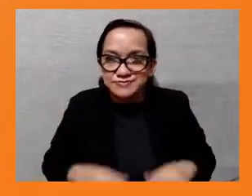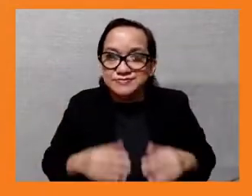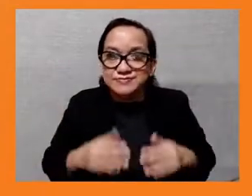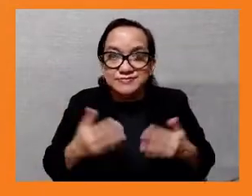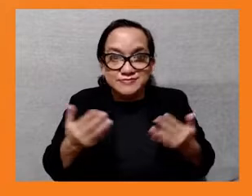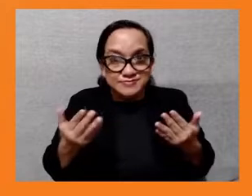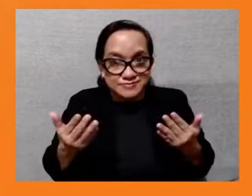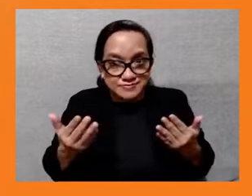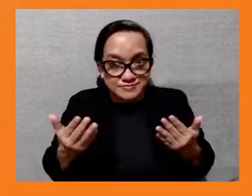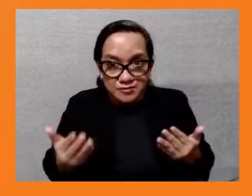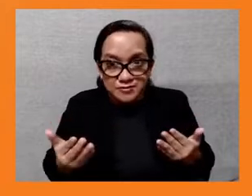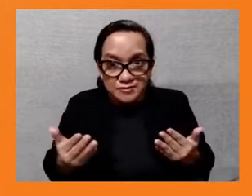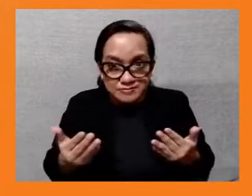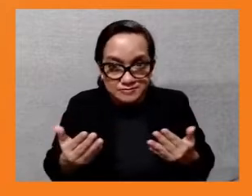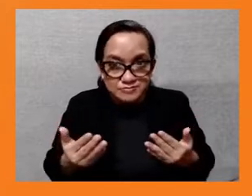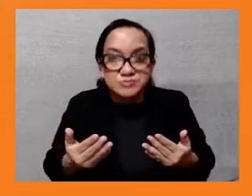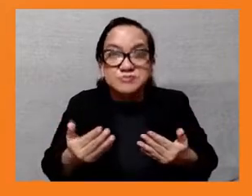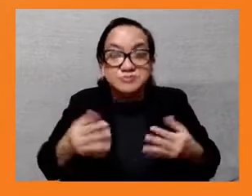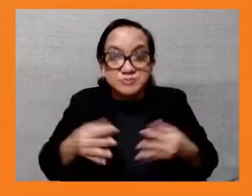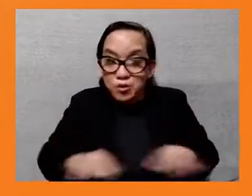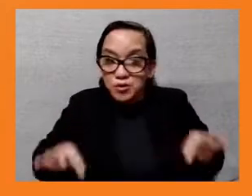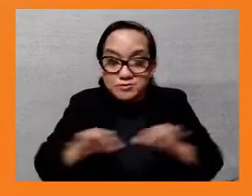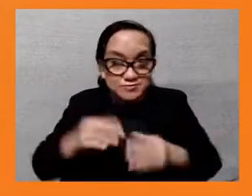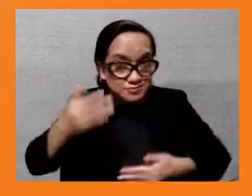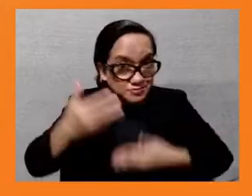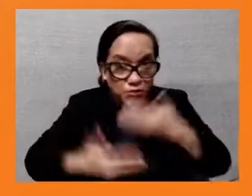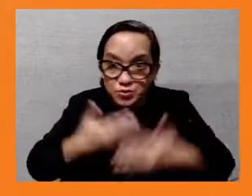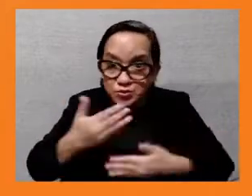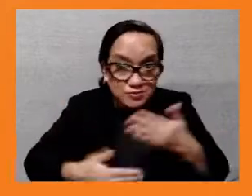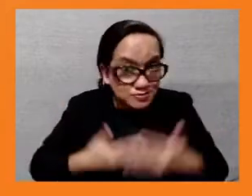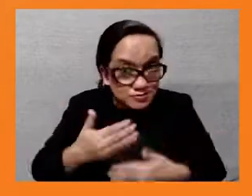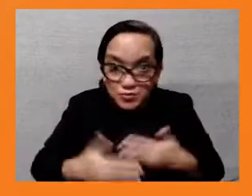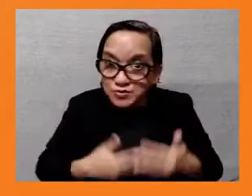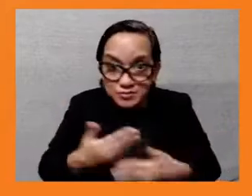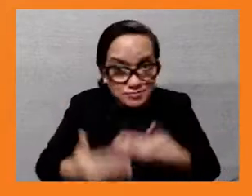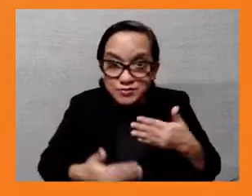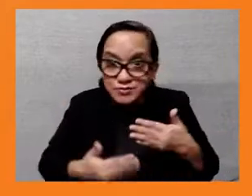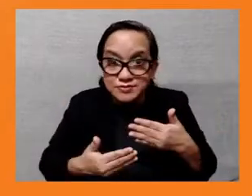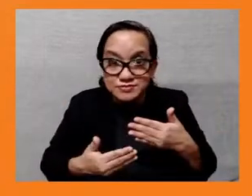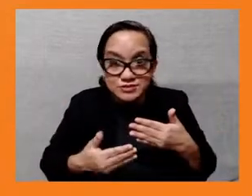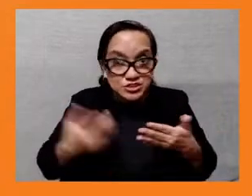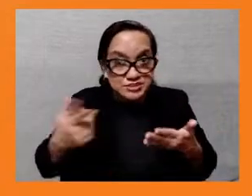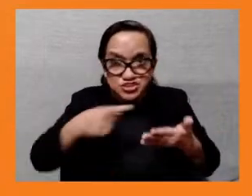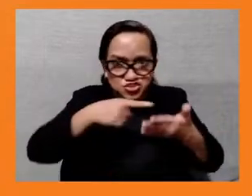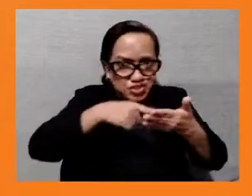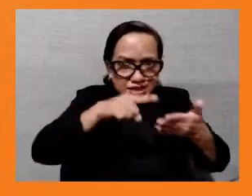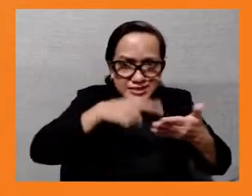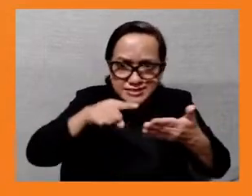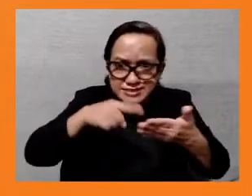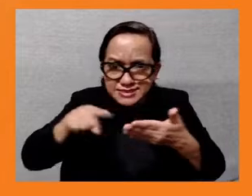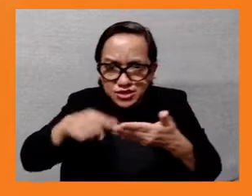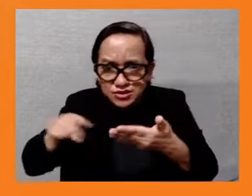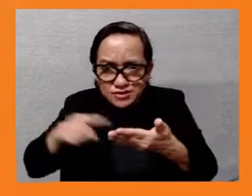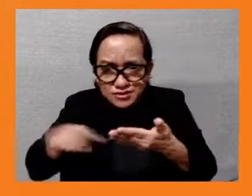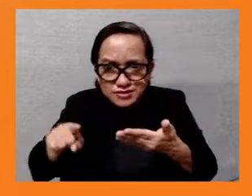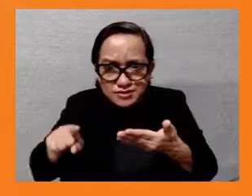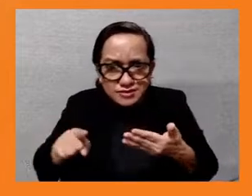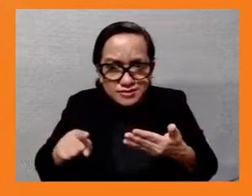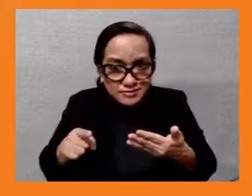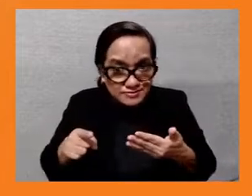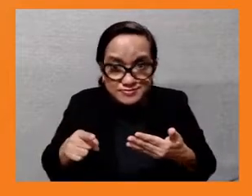I'll just take the most highly voted ones in sets of three, and maybe you can come to them. The first question